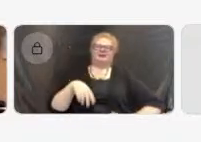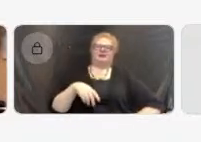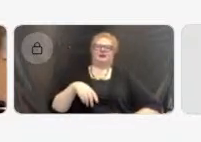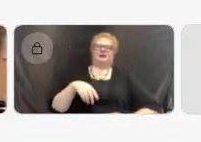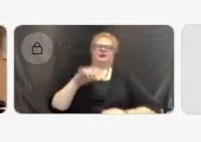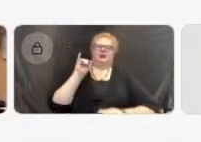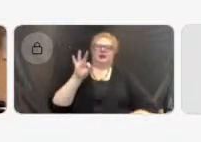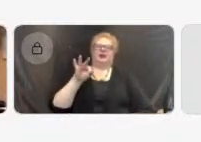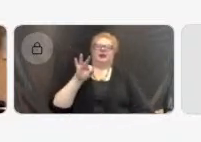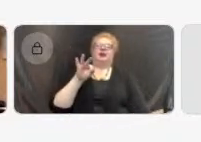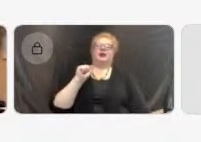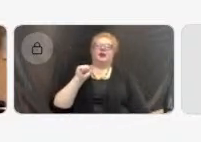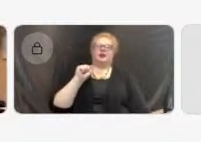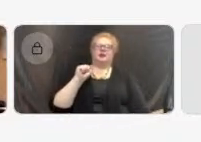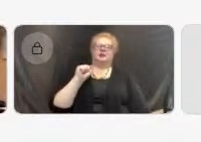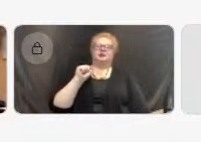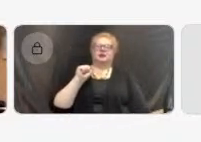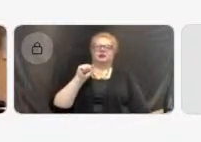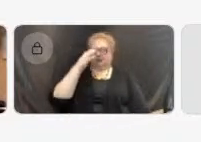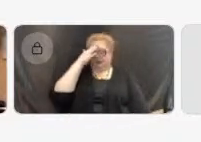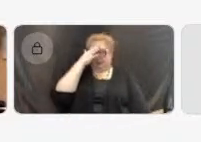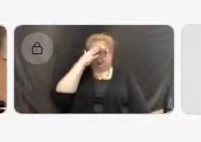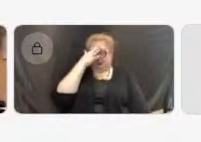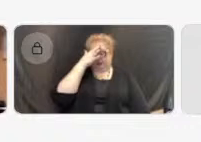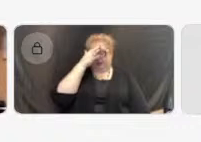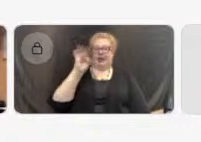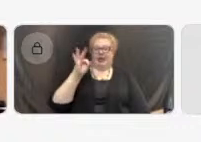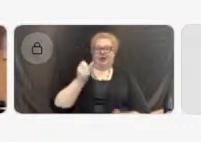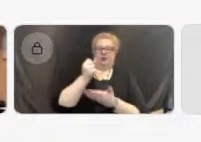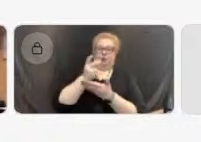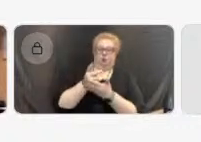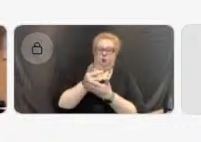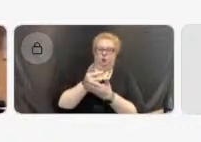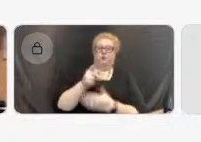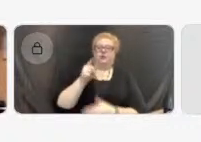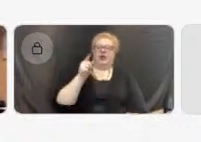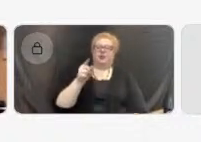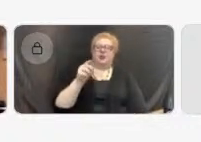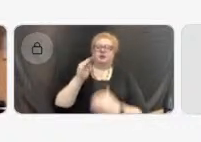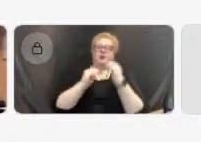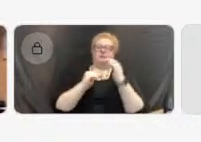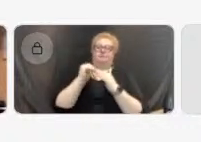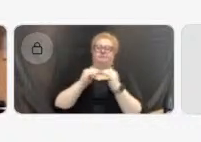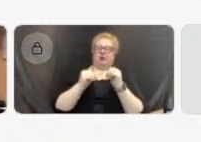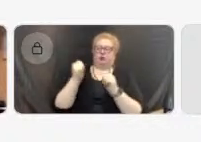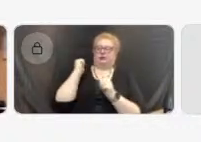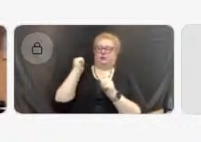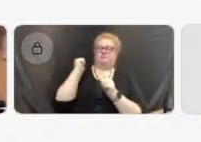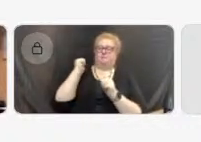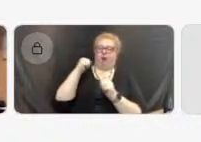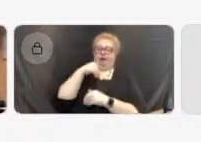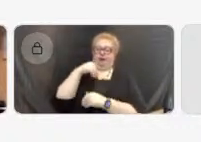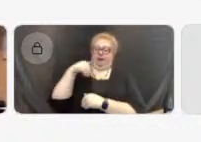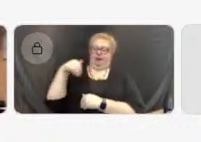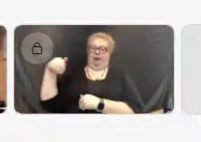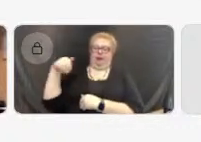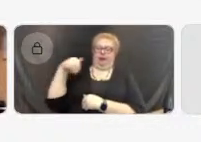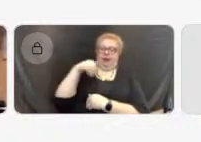If approved, the rear of the additional duplex building would line up